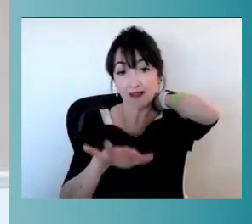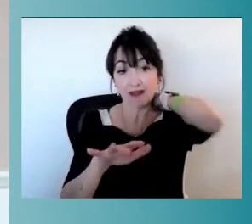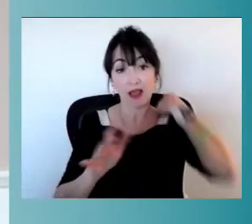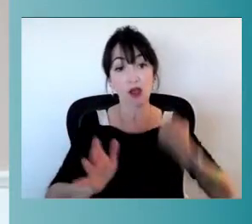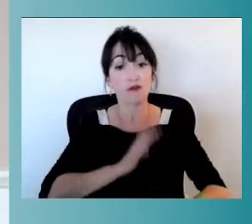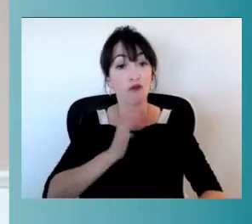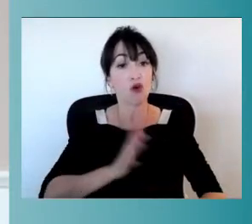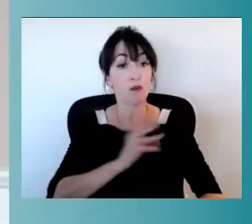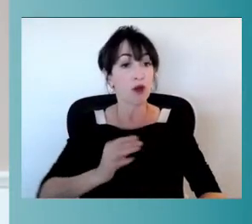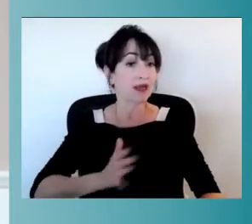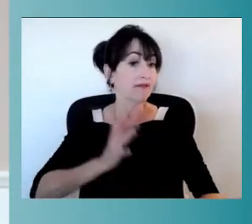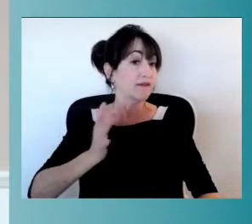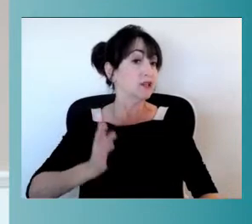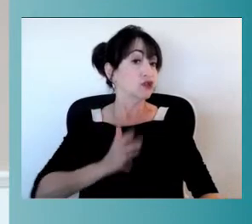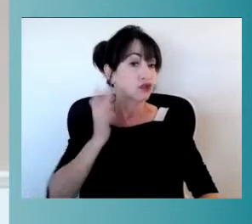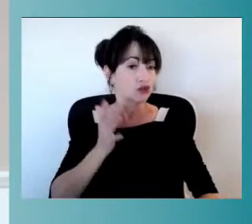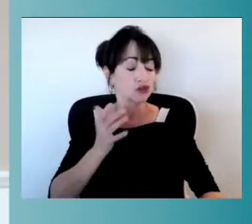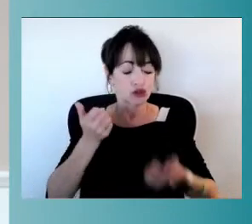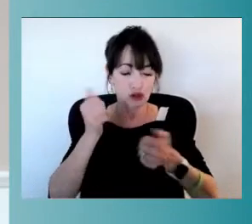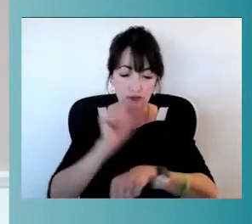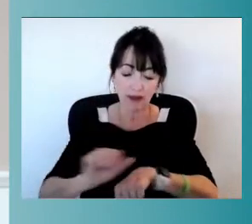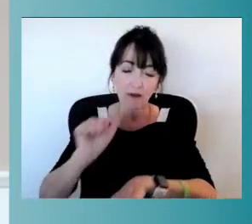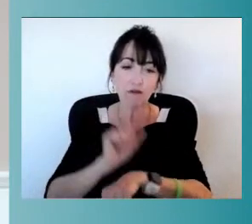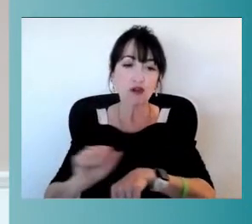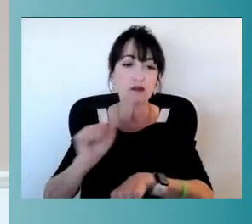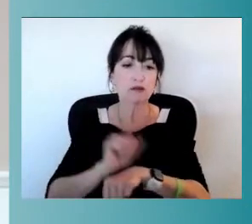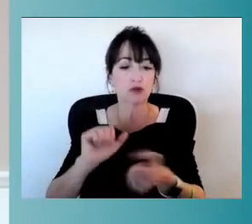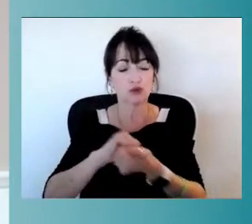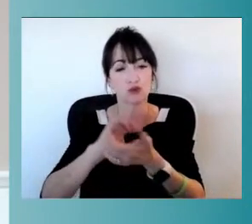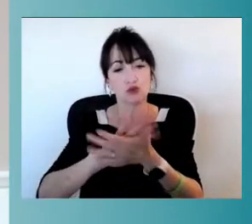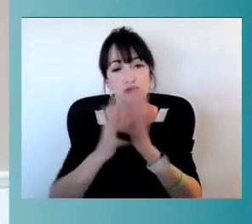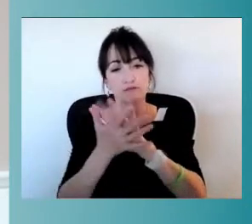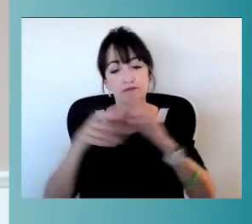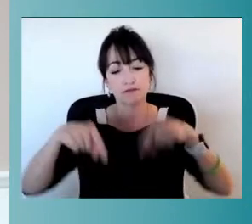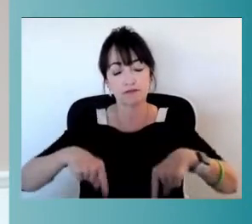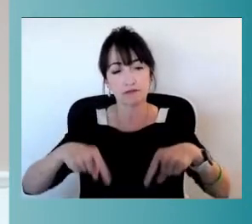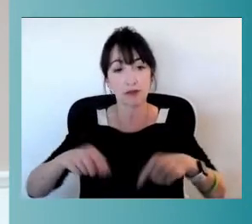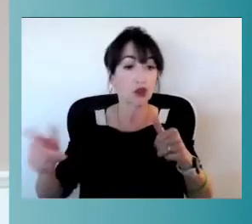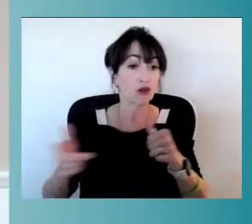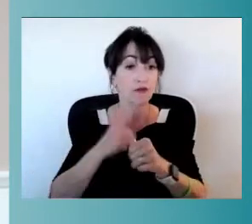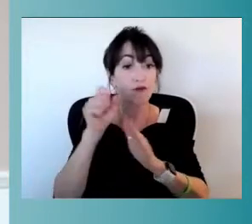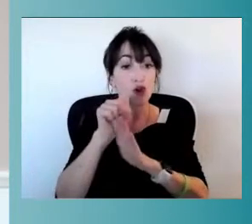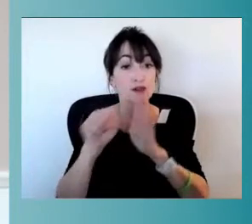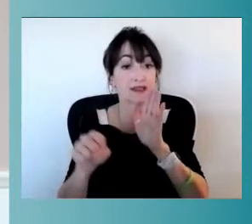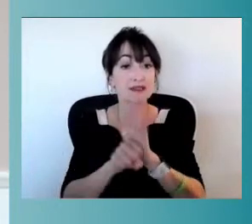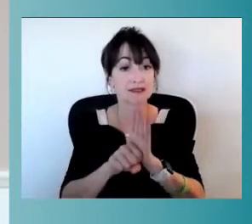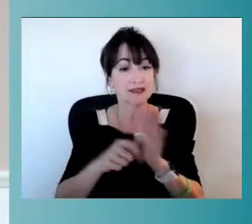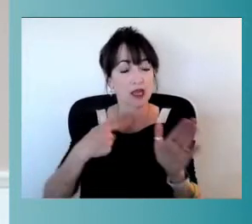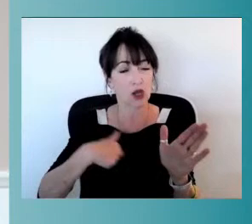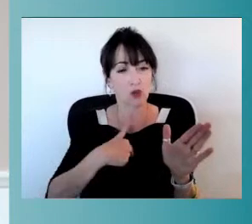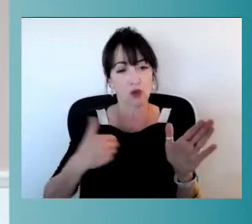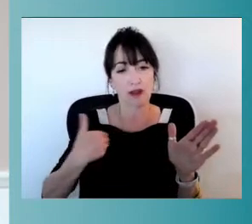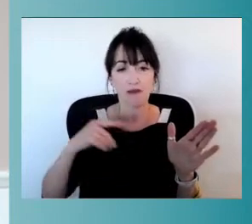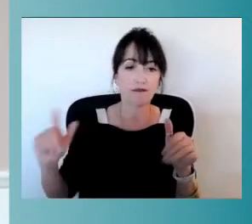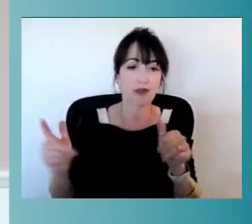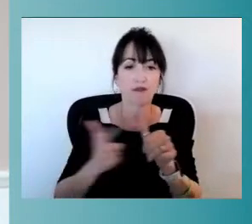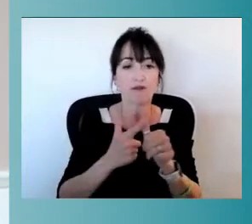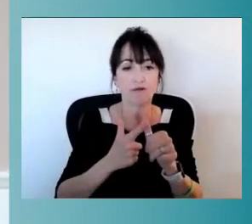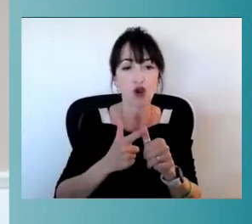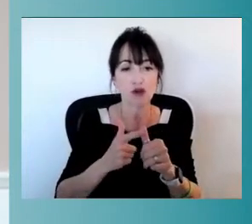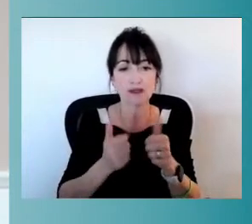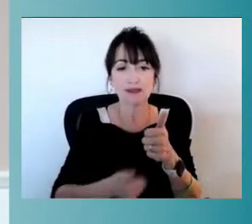official effort to make Delaware a trauma-informed state. We were the first state to have any executive action around trauma-informed